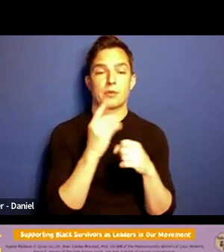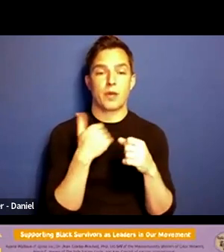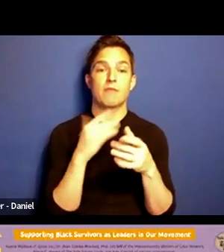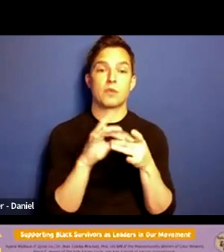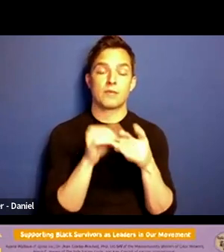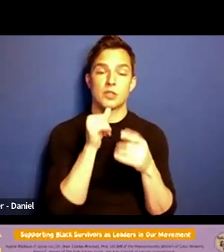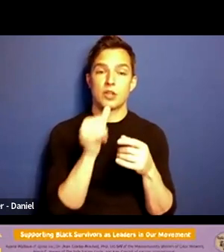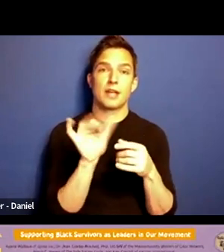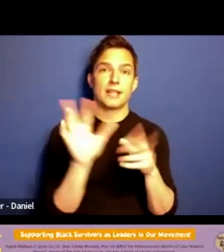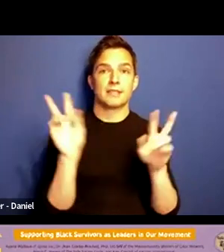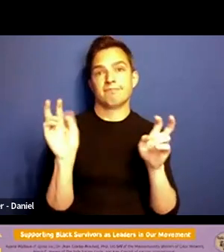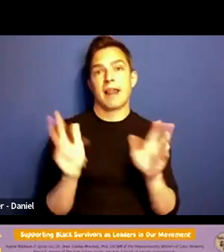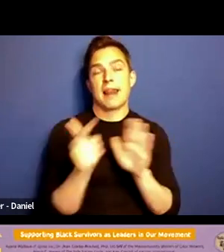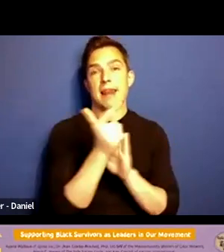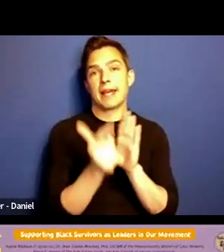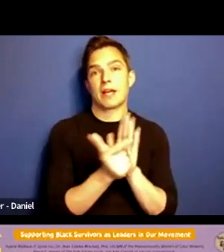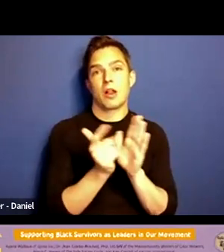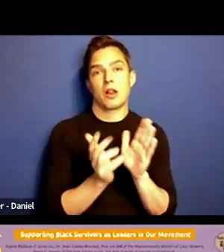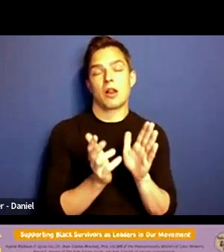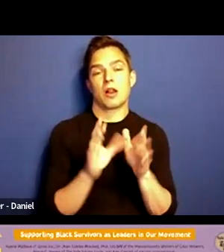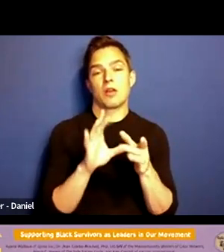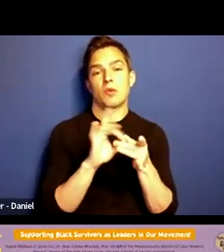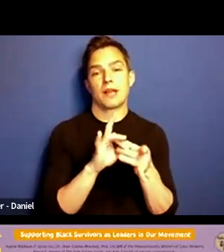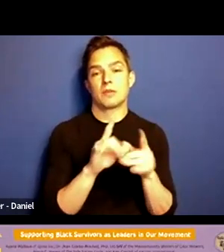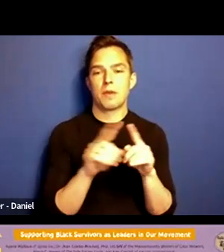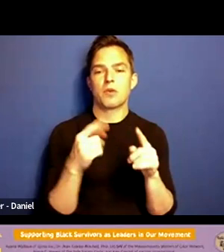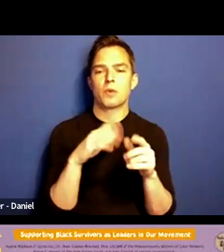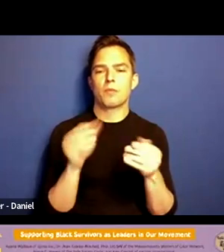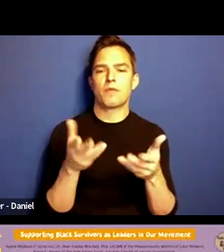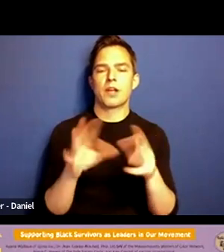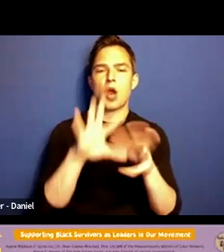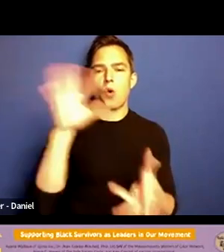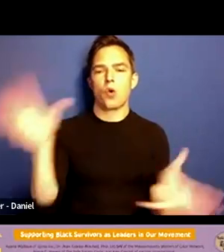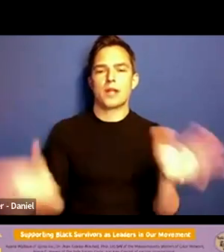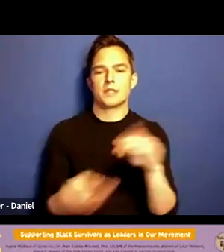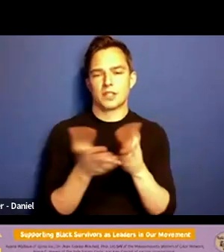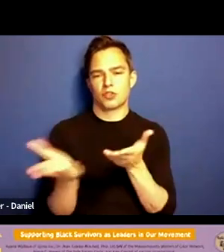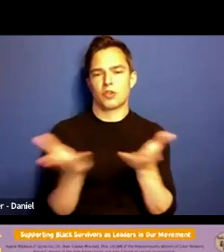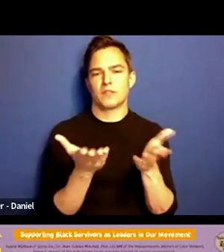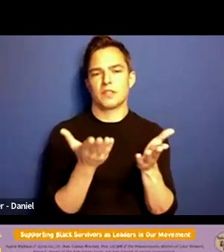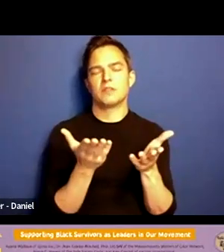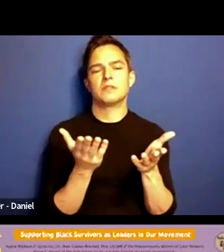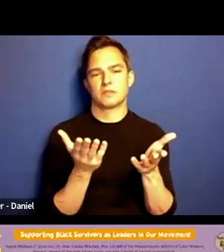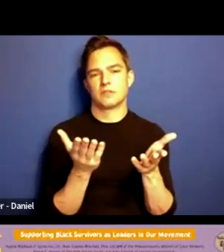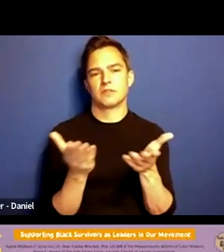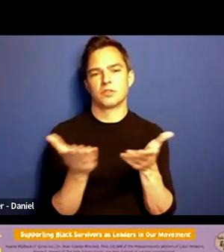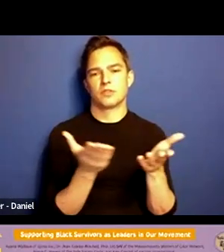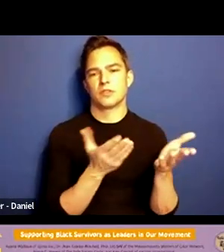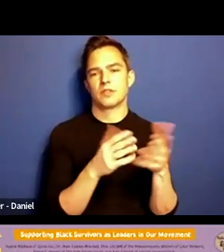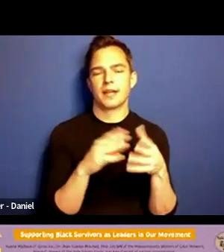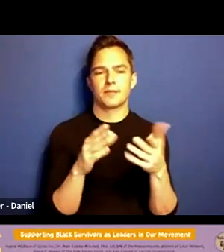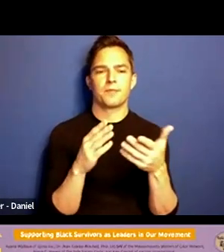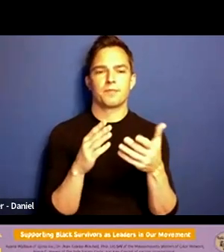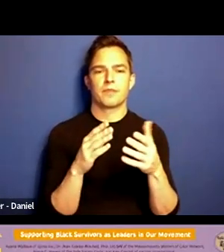just legal, but are just, we believe we provide holistic services. We believe that having given someone like a legal civil protection order is not